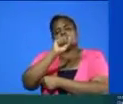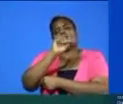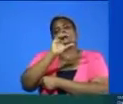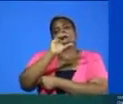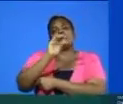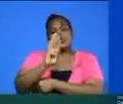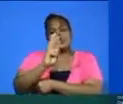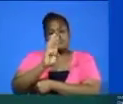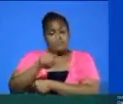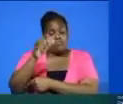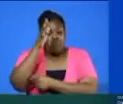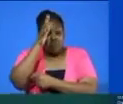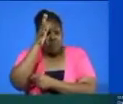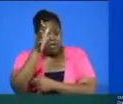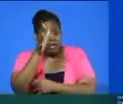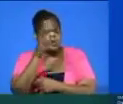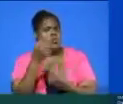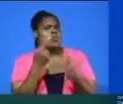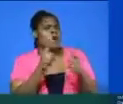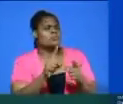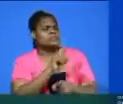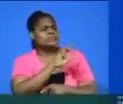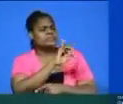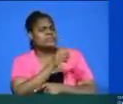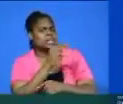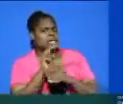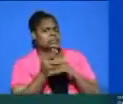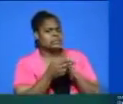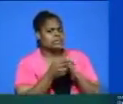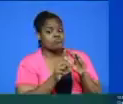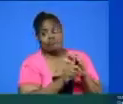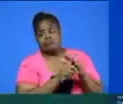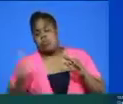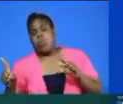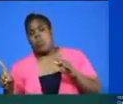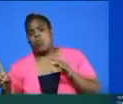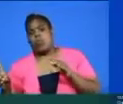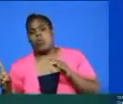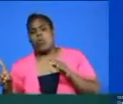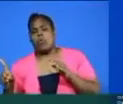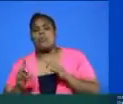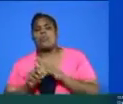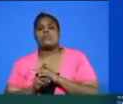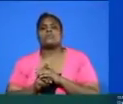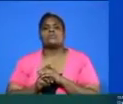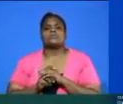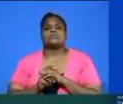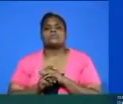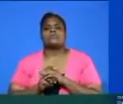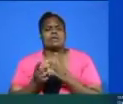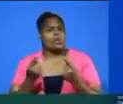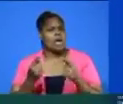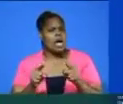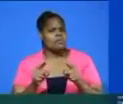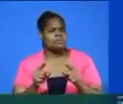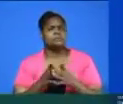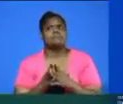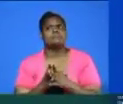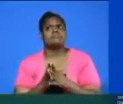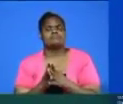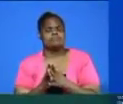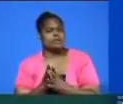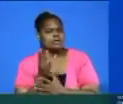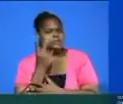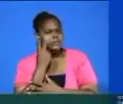What happened to Elijah when he ran from Jezebel? But before I get there, watch